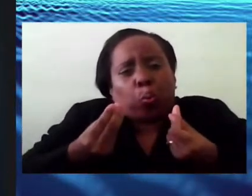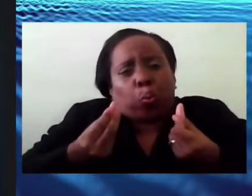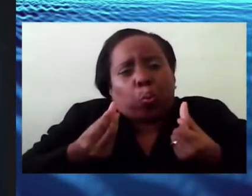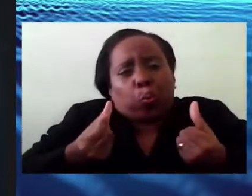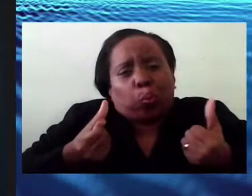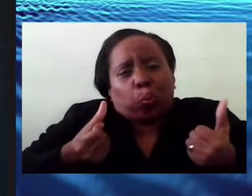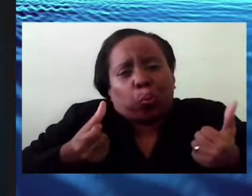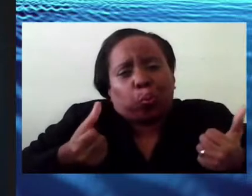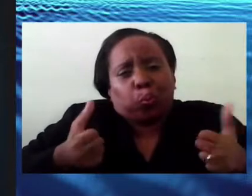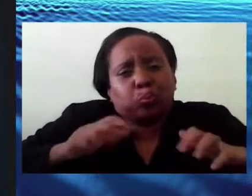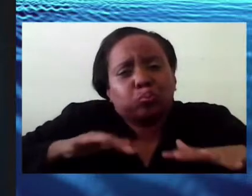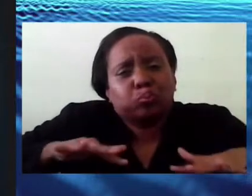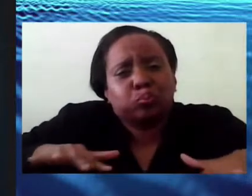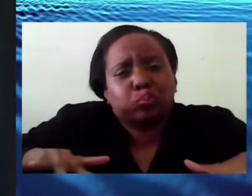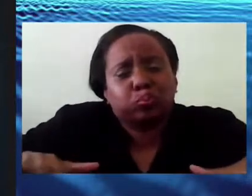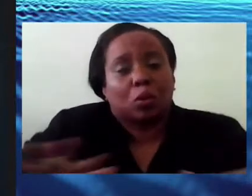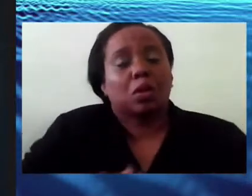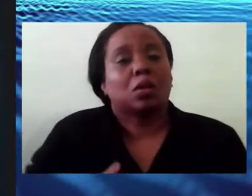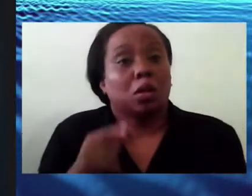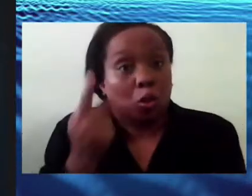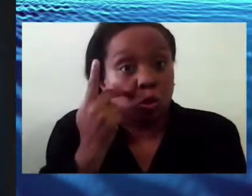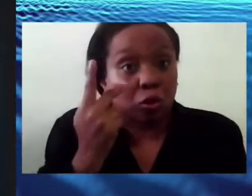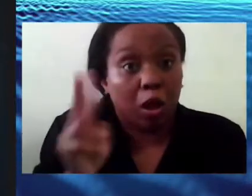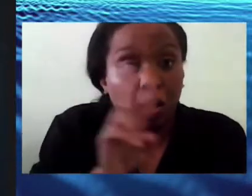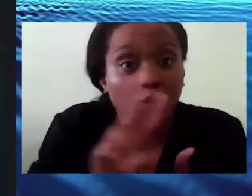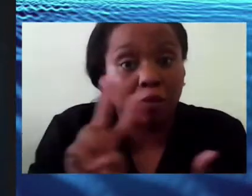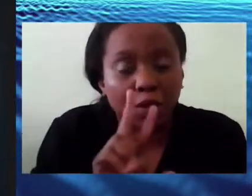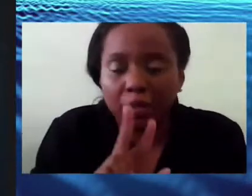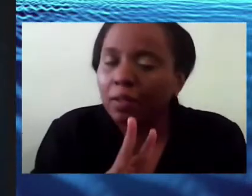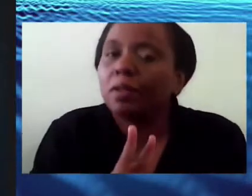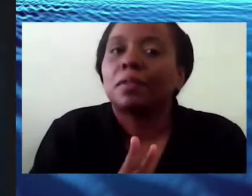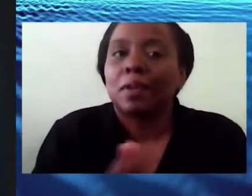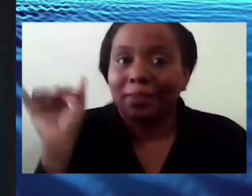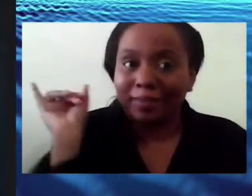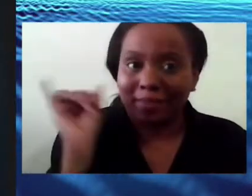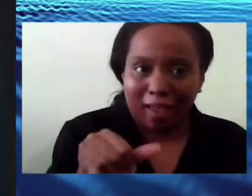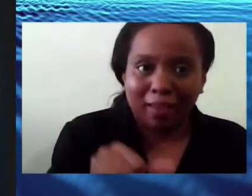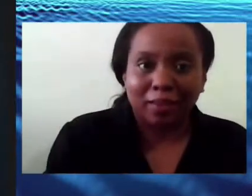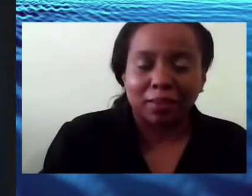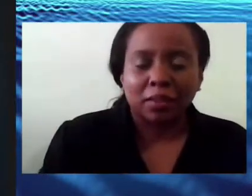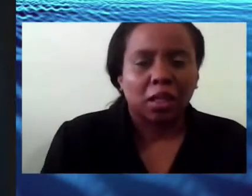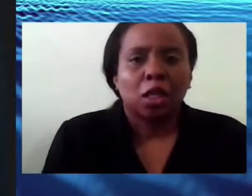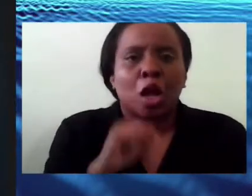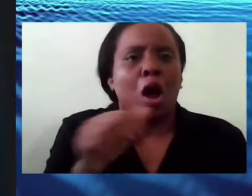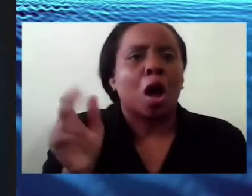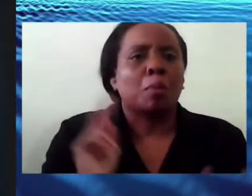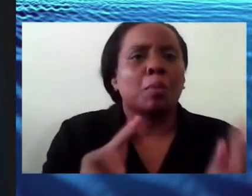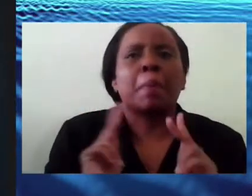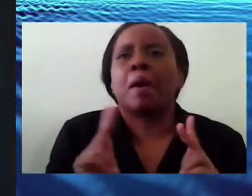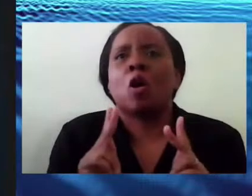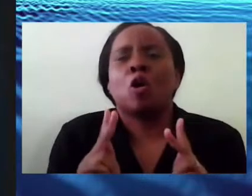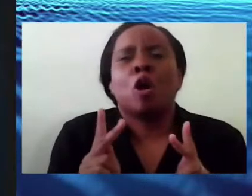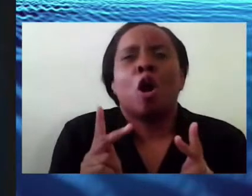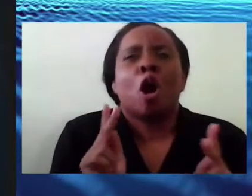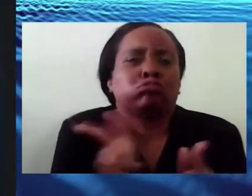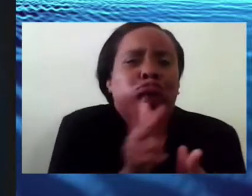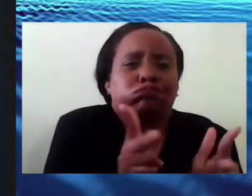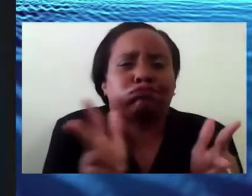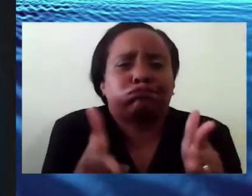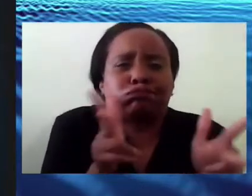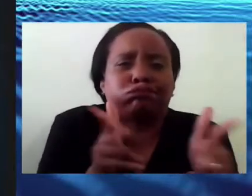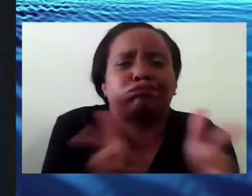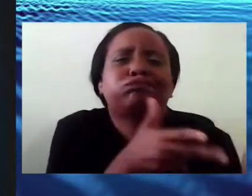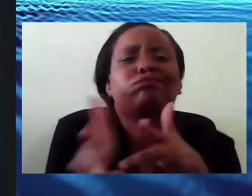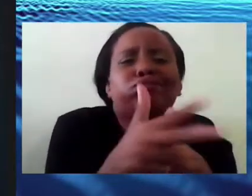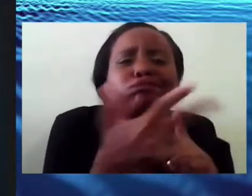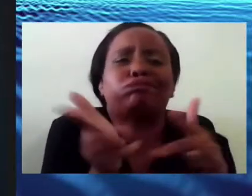otherwise. So what you saw yesterday was exactly that strategy being put into place. So, I mean, Bajans are